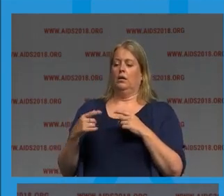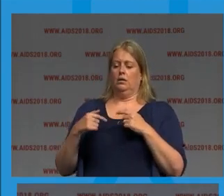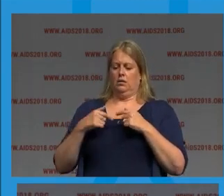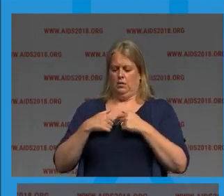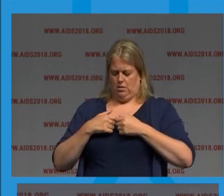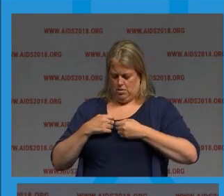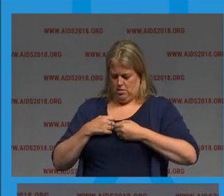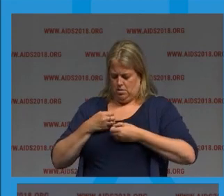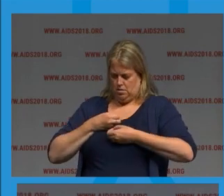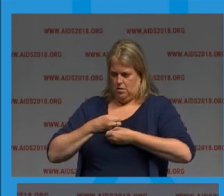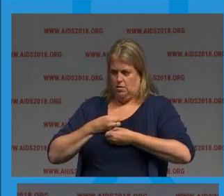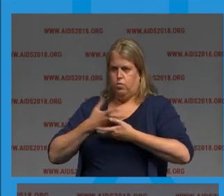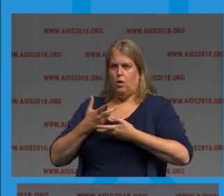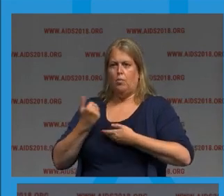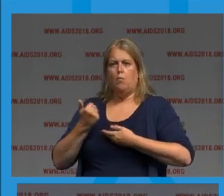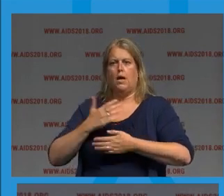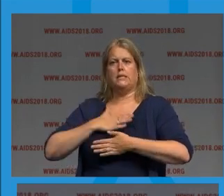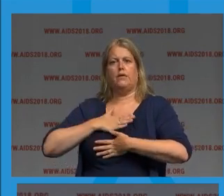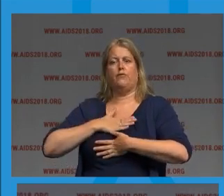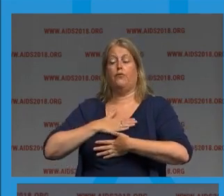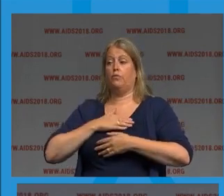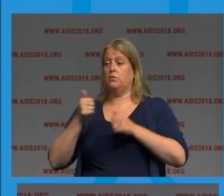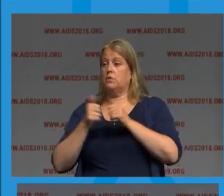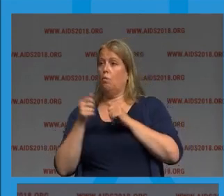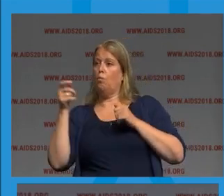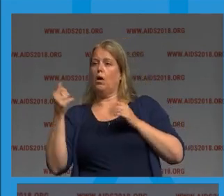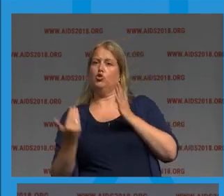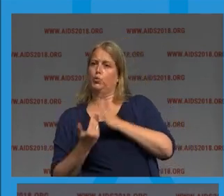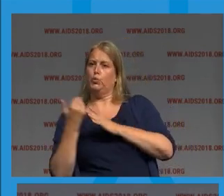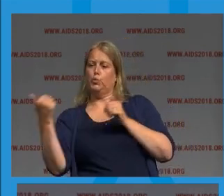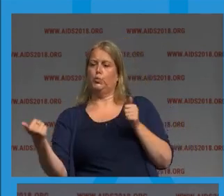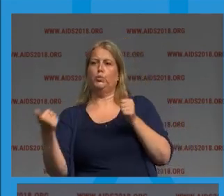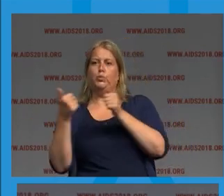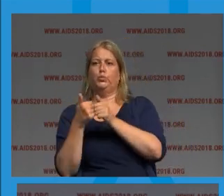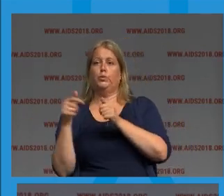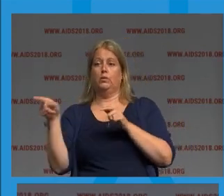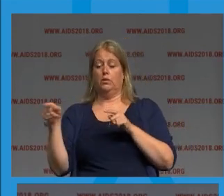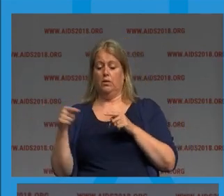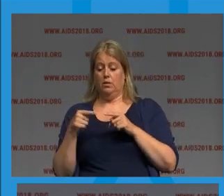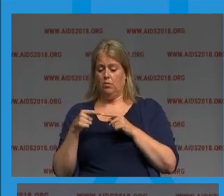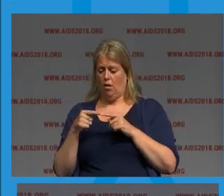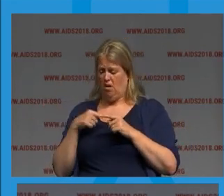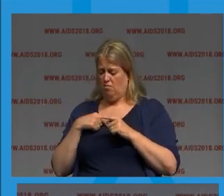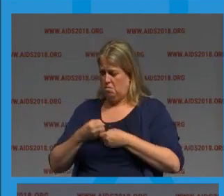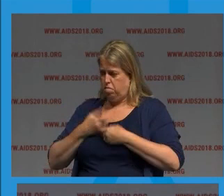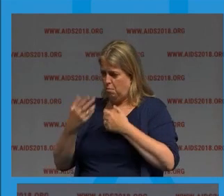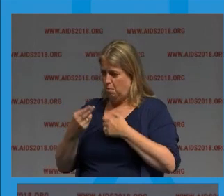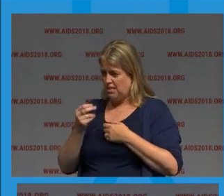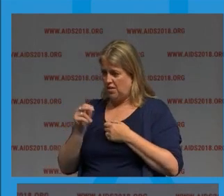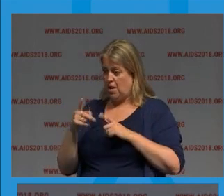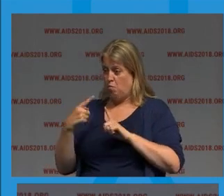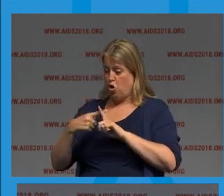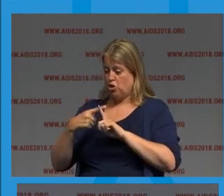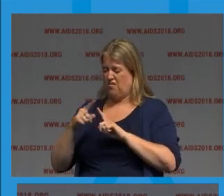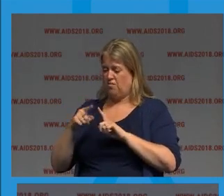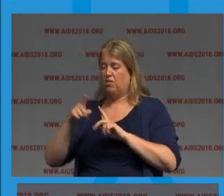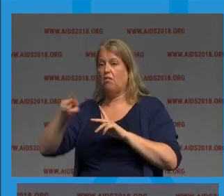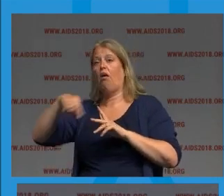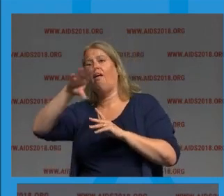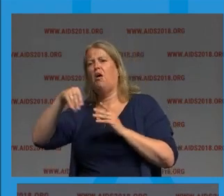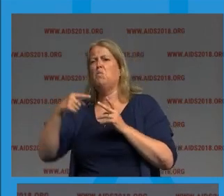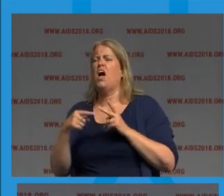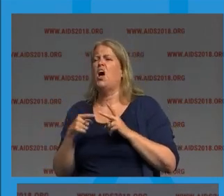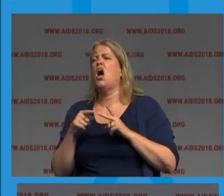about myself with someone, not only telling them that I was HIV positive, but also going further to say that I was